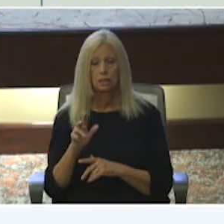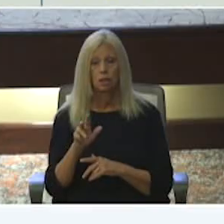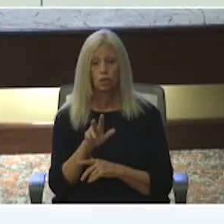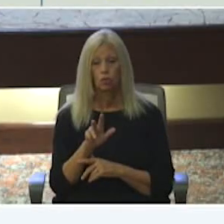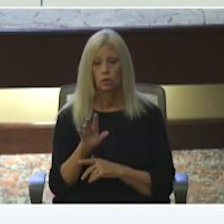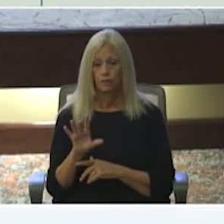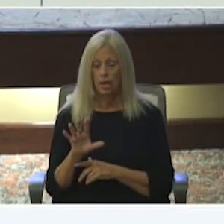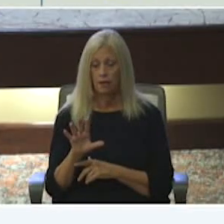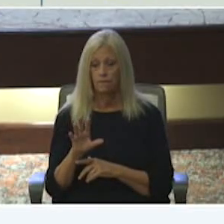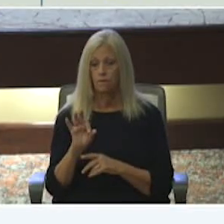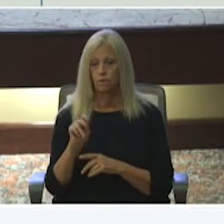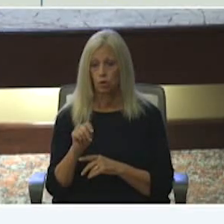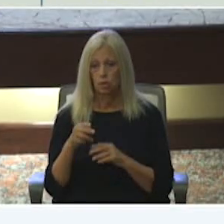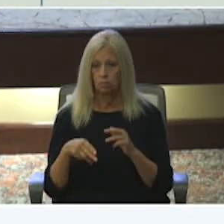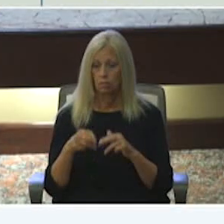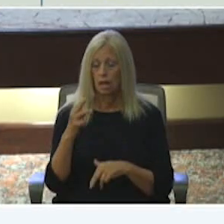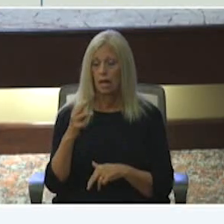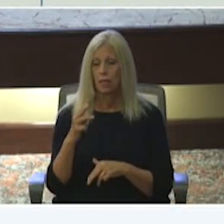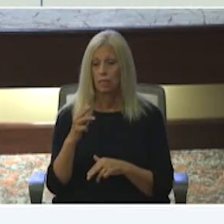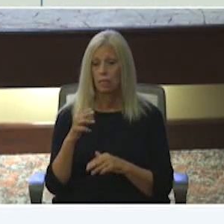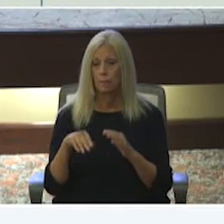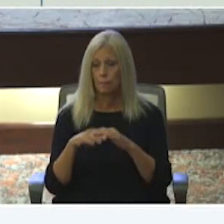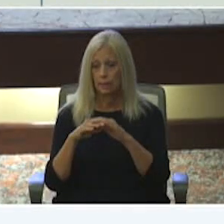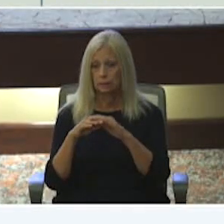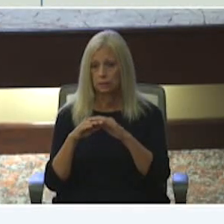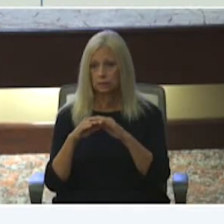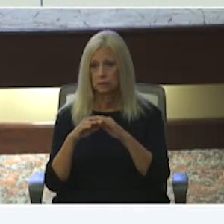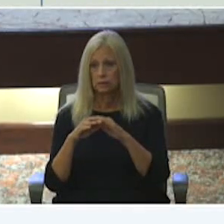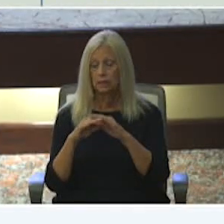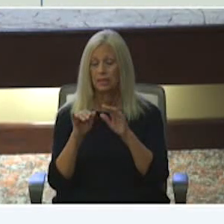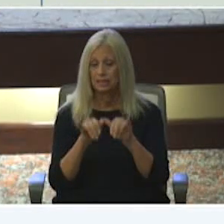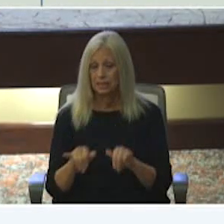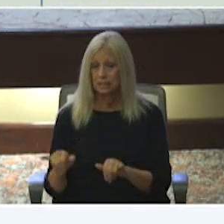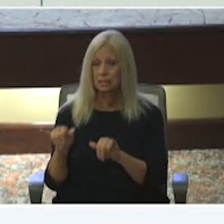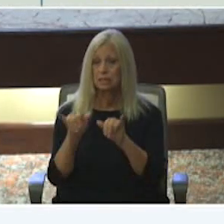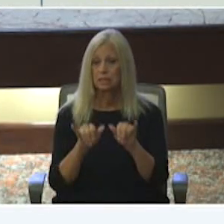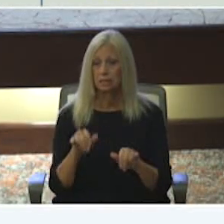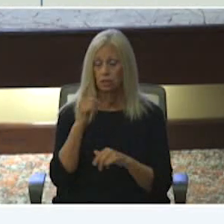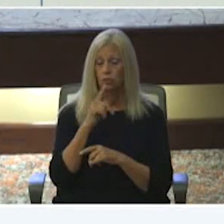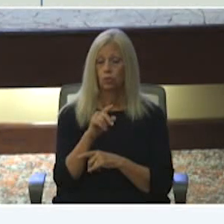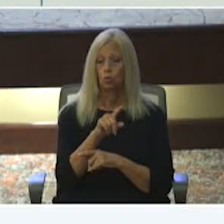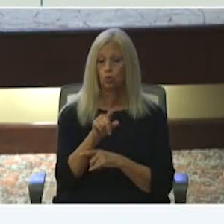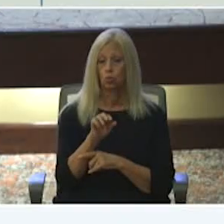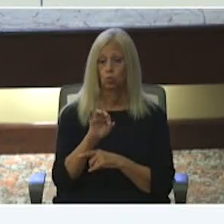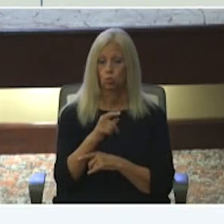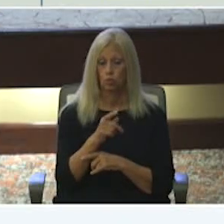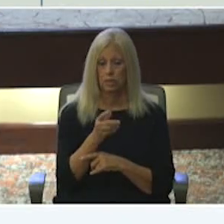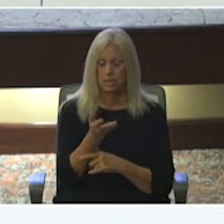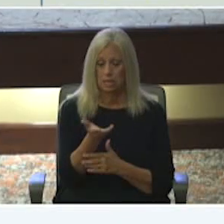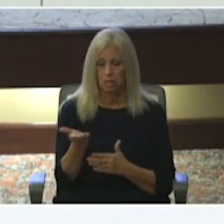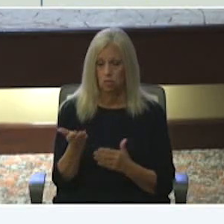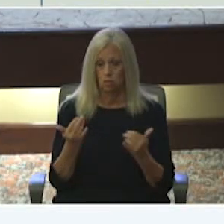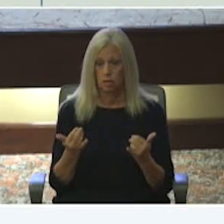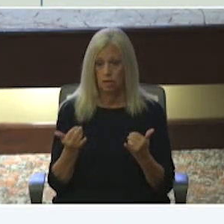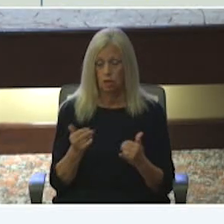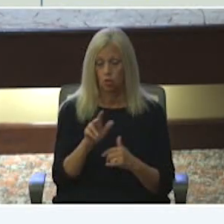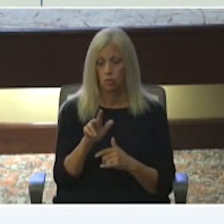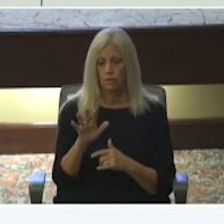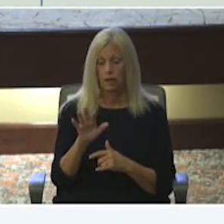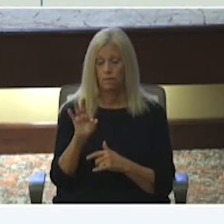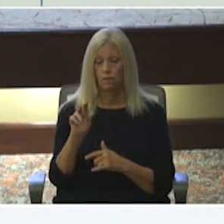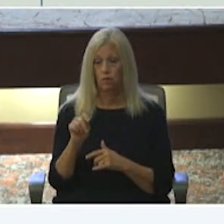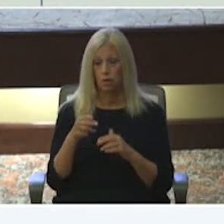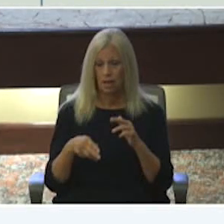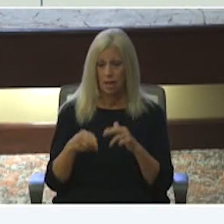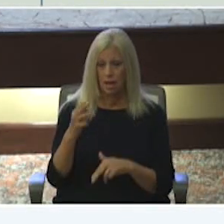max, which is what's the consistently, the zoning that's out there has 35-foot height max, so